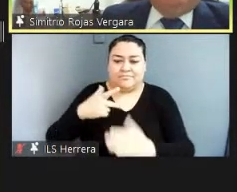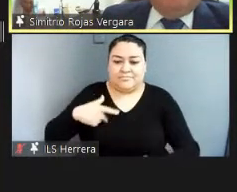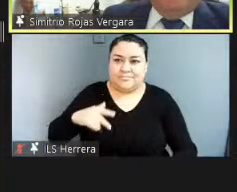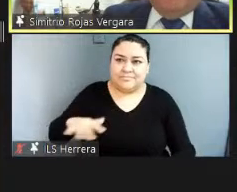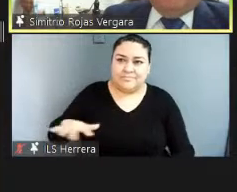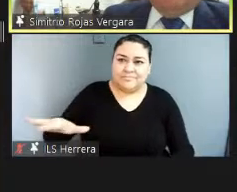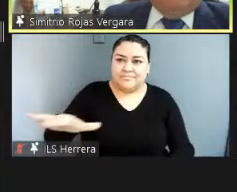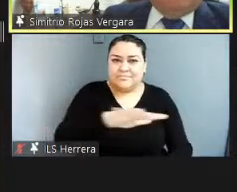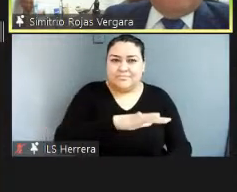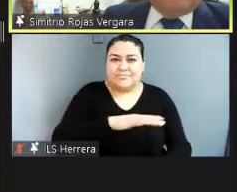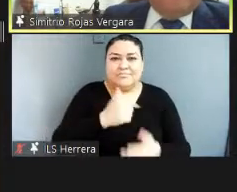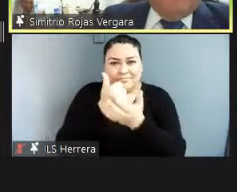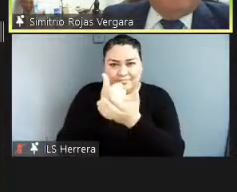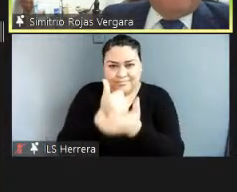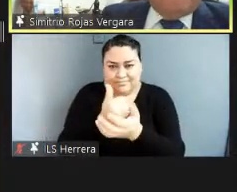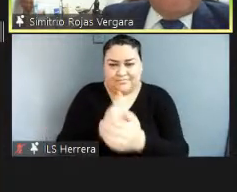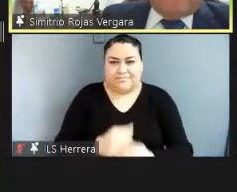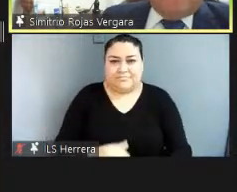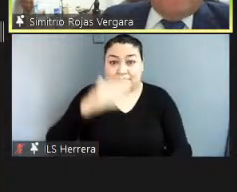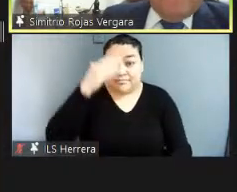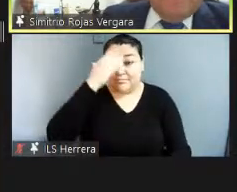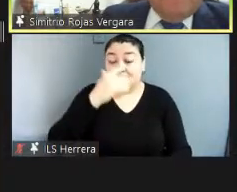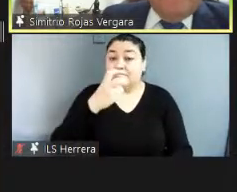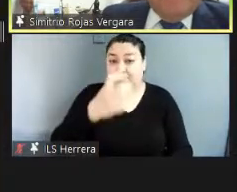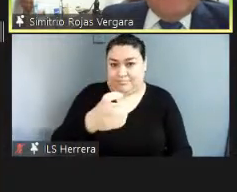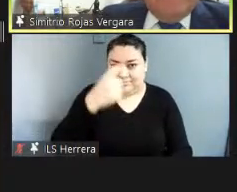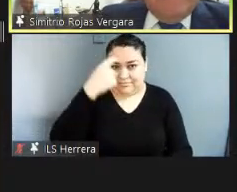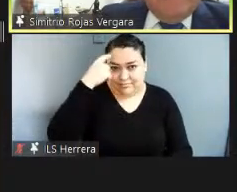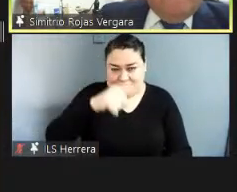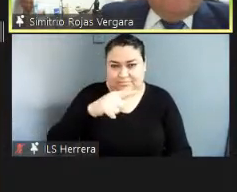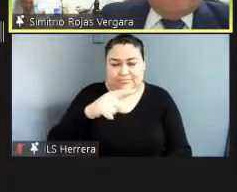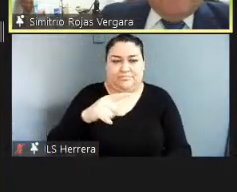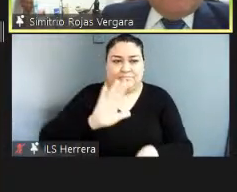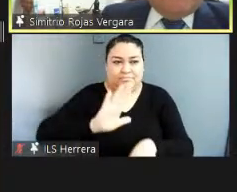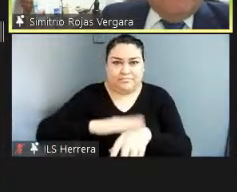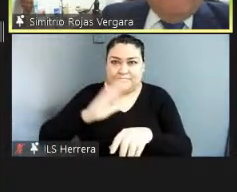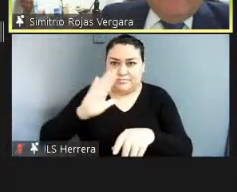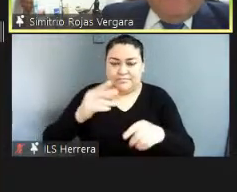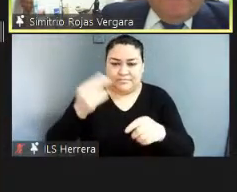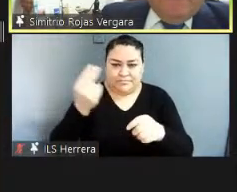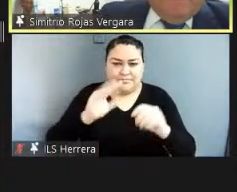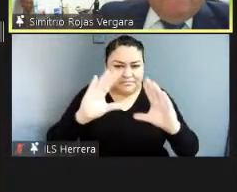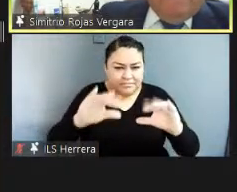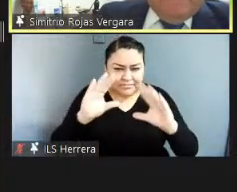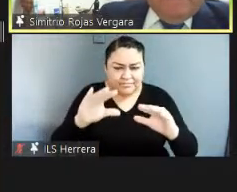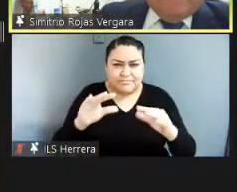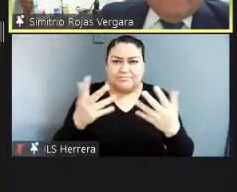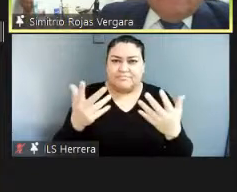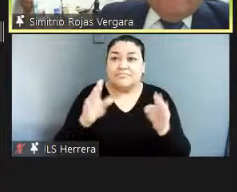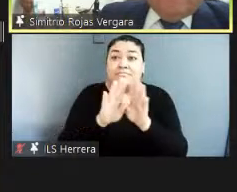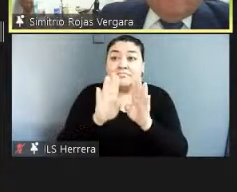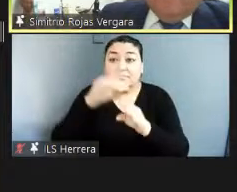the society and to people. Regarding the professional dimension,